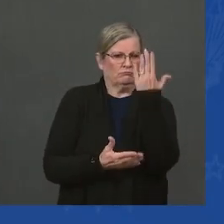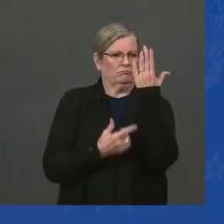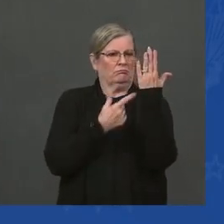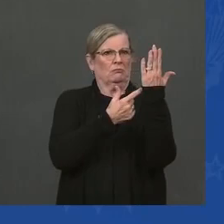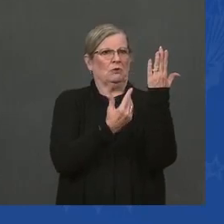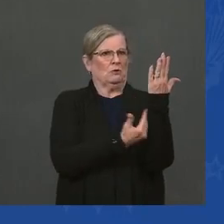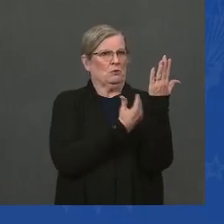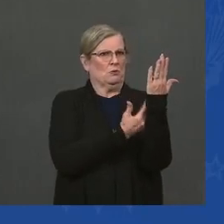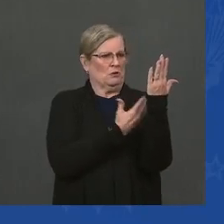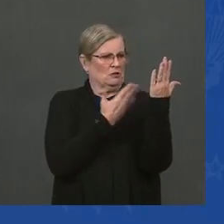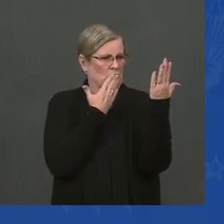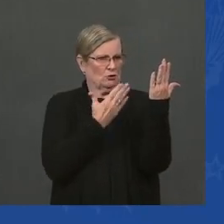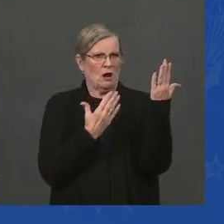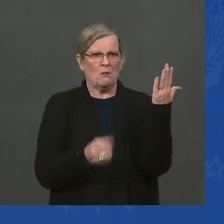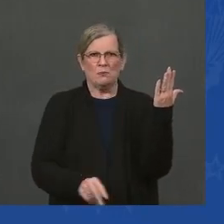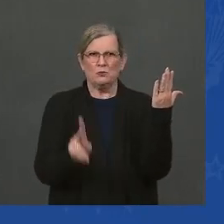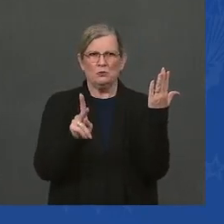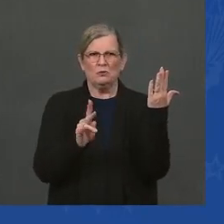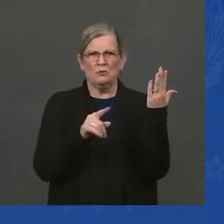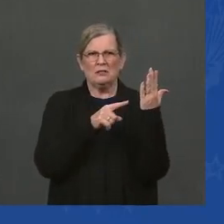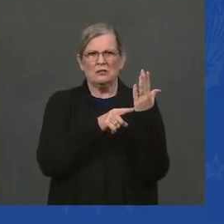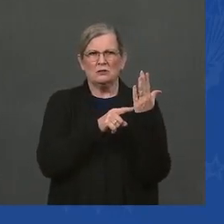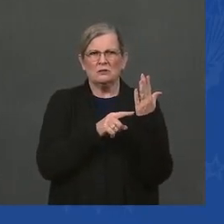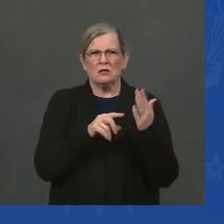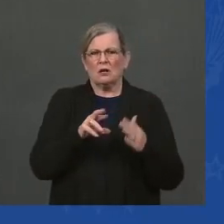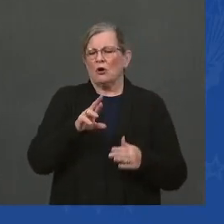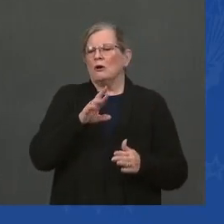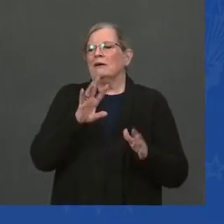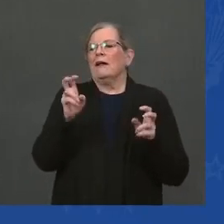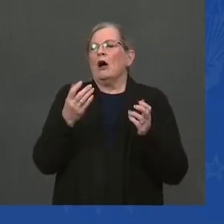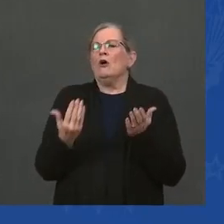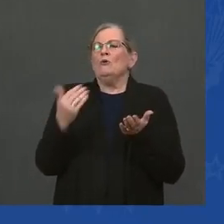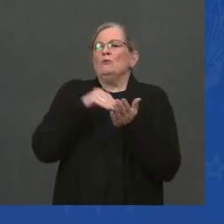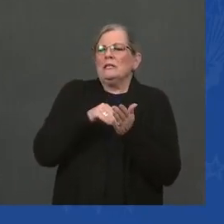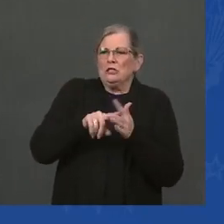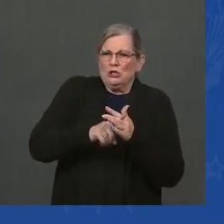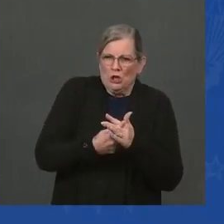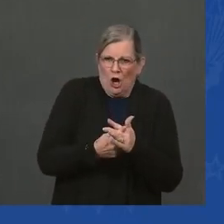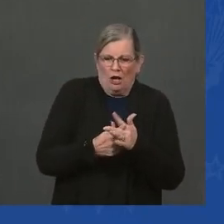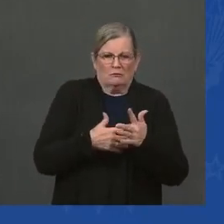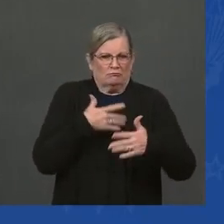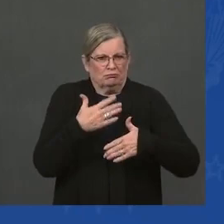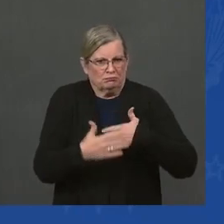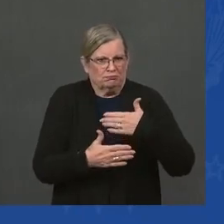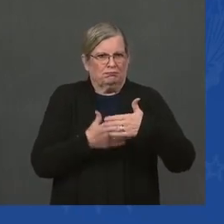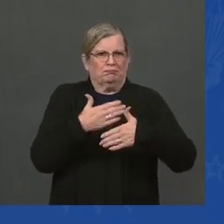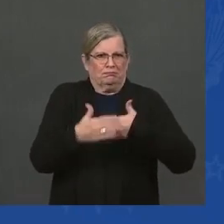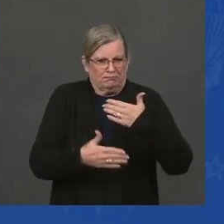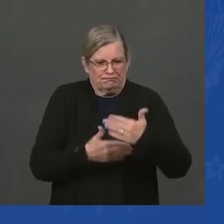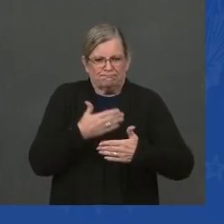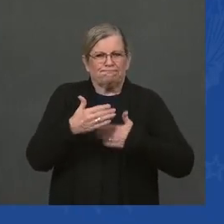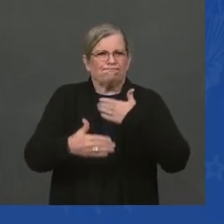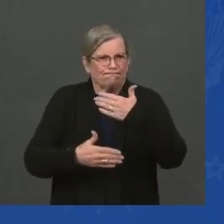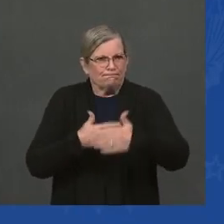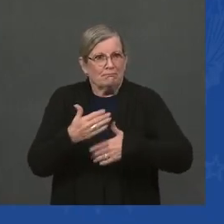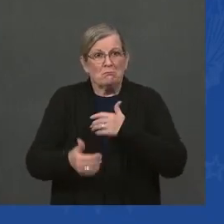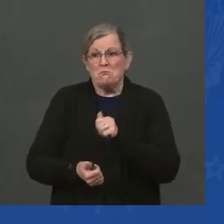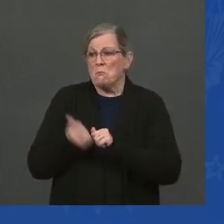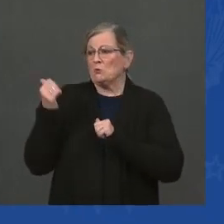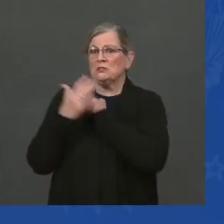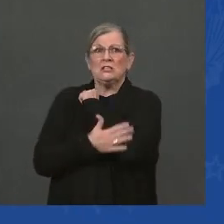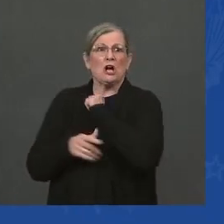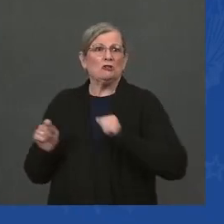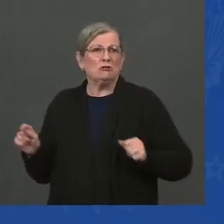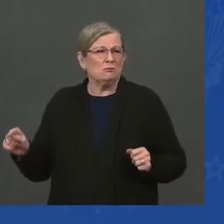button and move in a direction that I think the vast majority of countries, and look, I'm sure you interview other